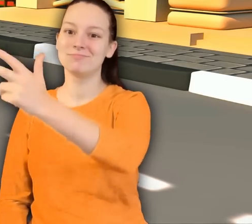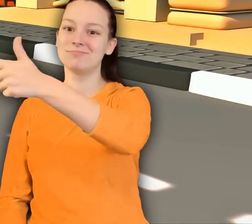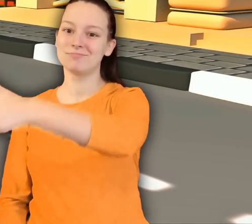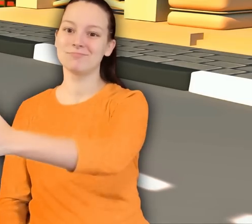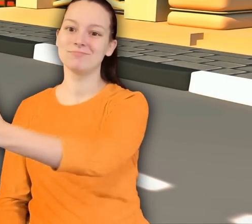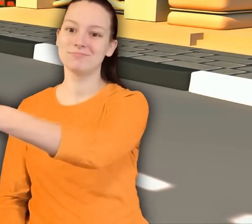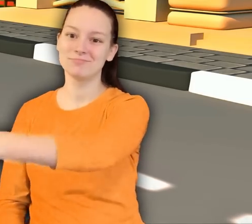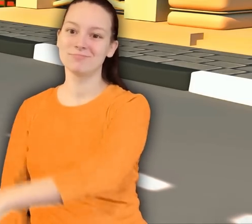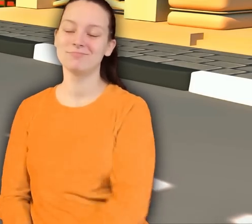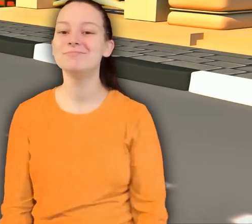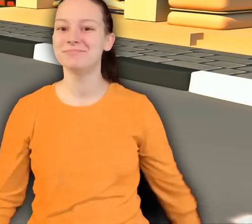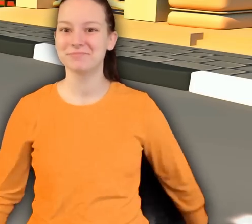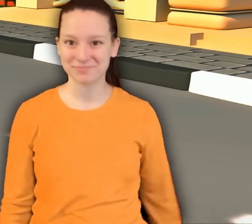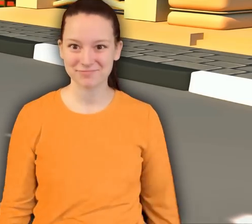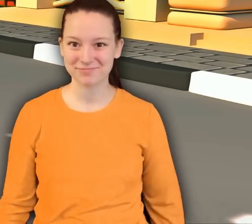thank you